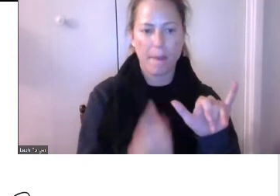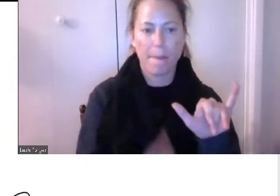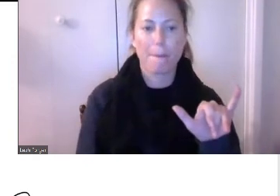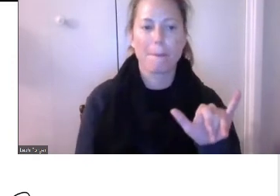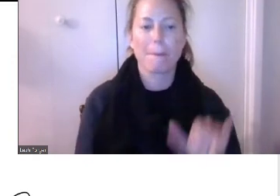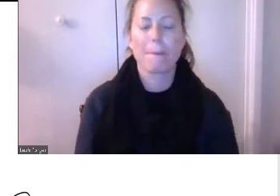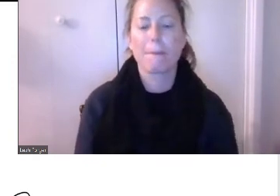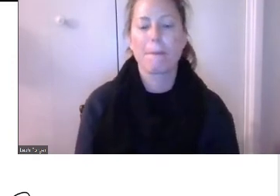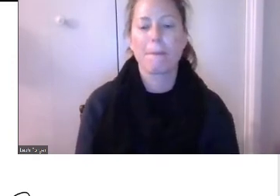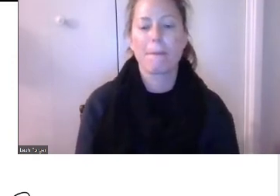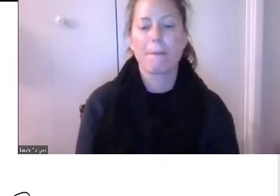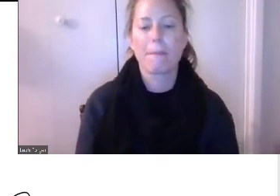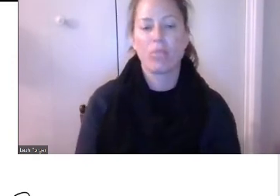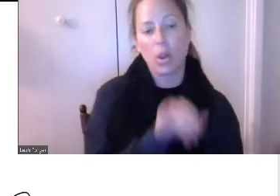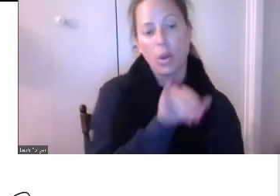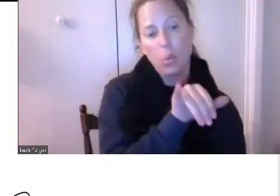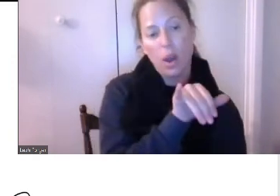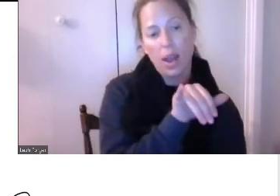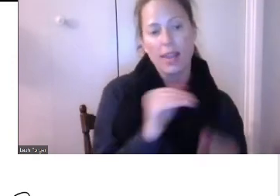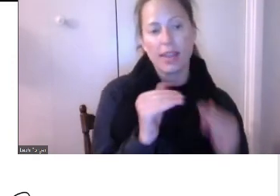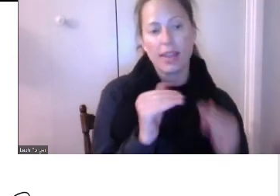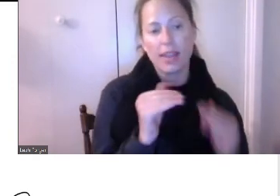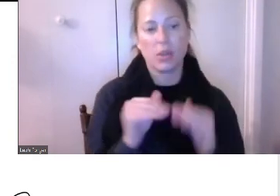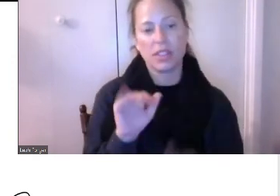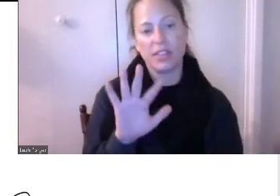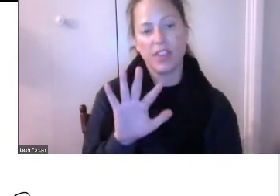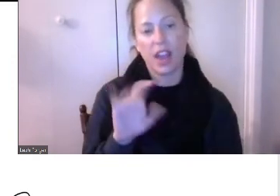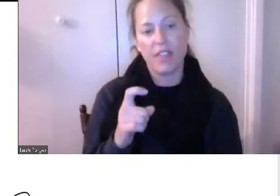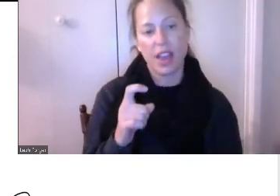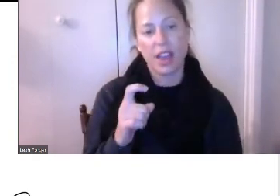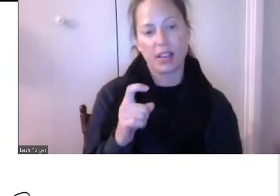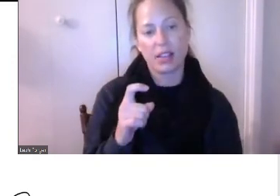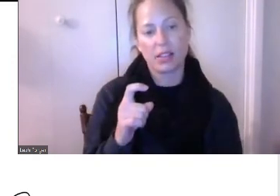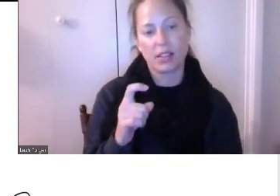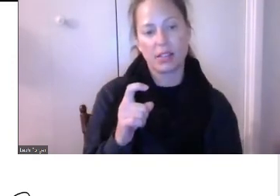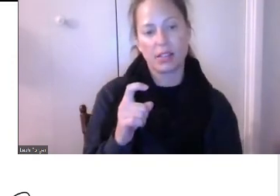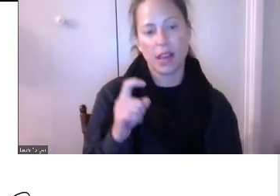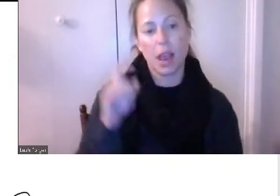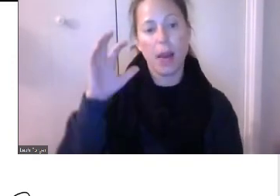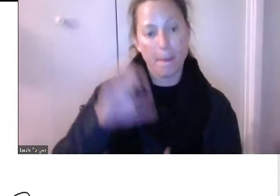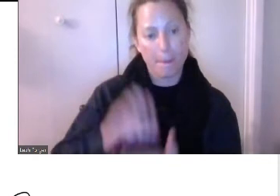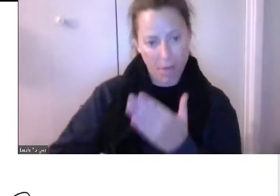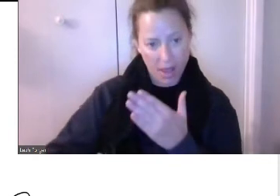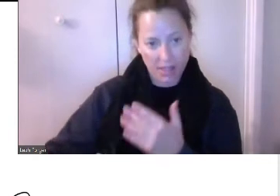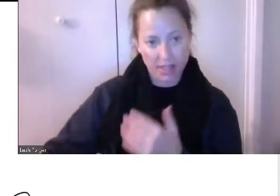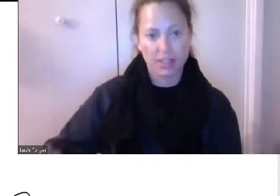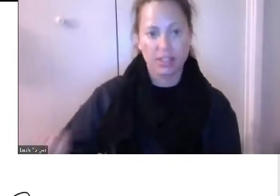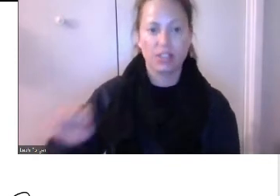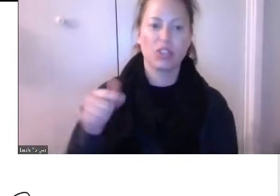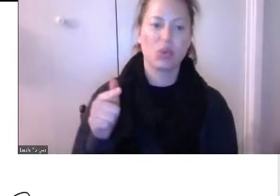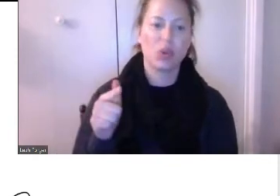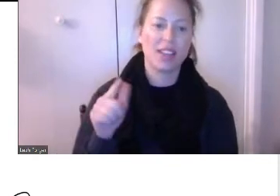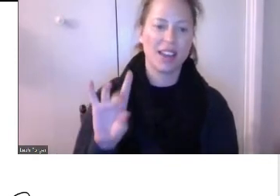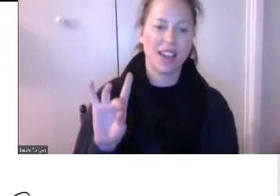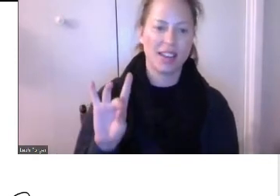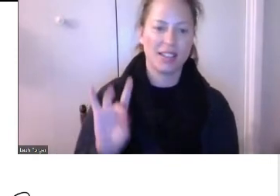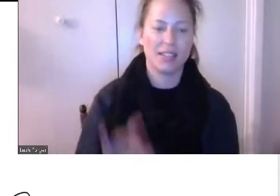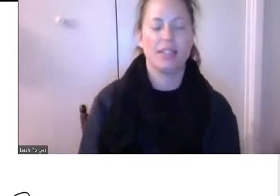Okay, so I get y equals 5x minus